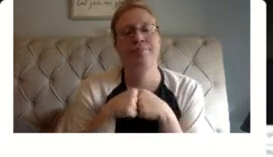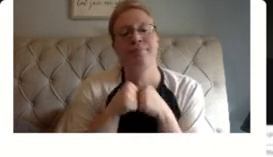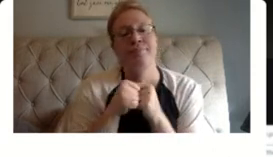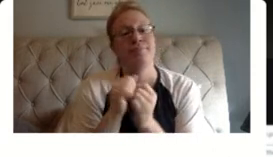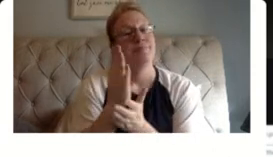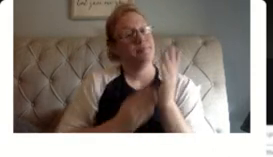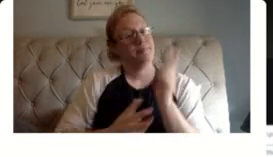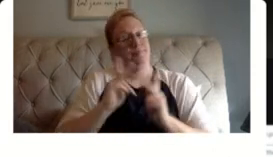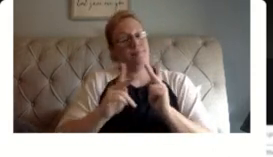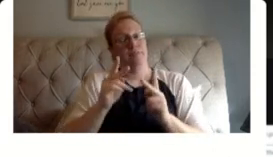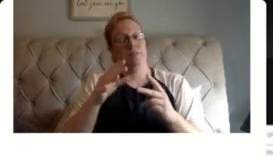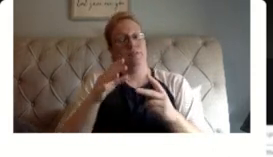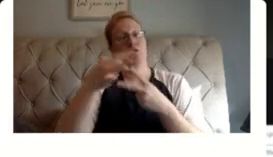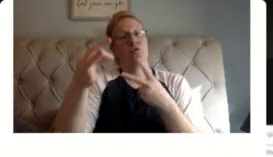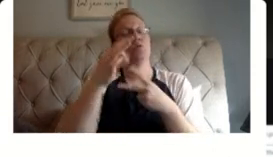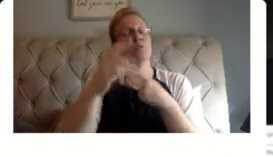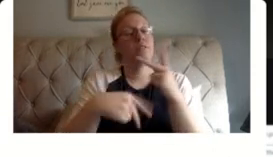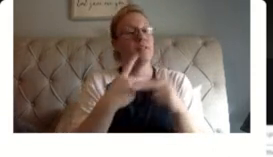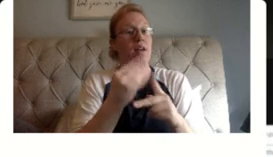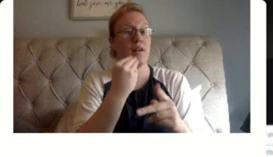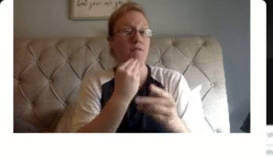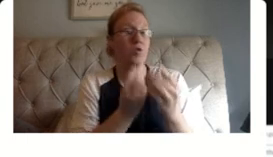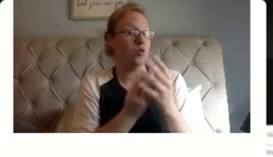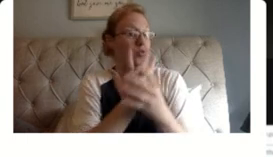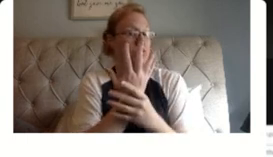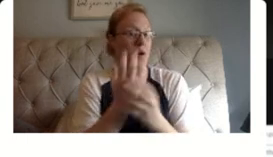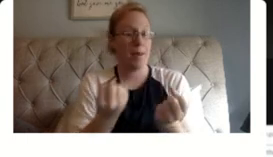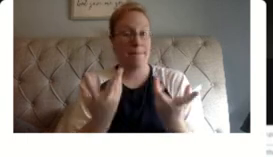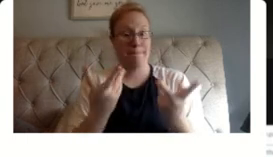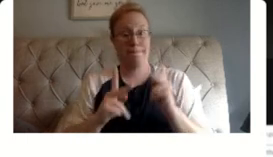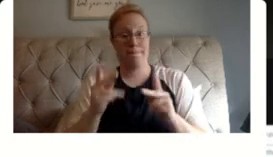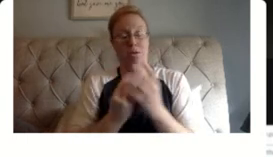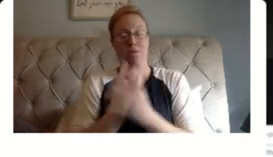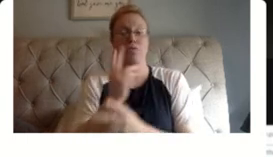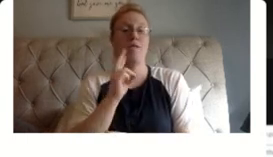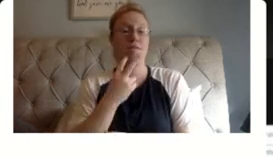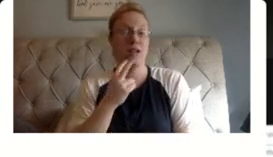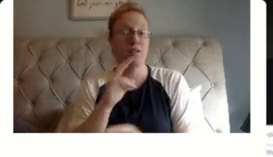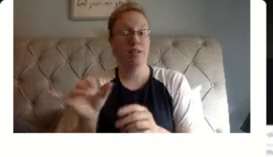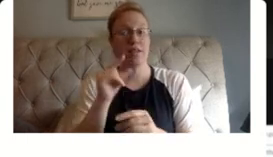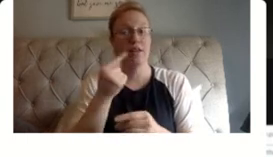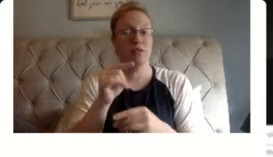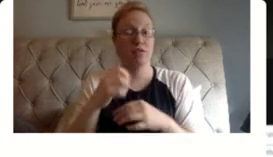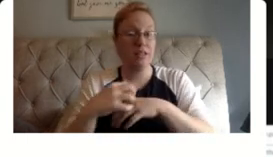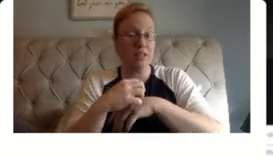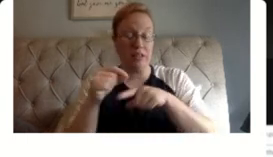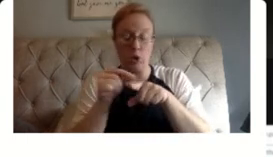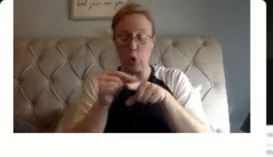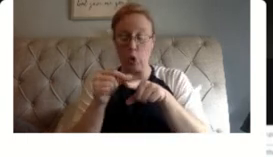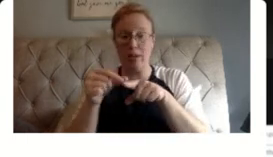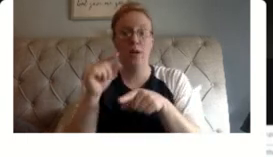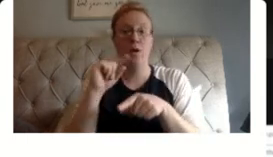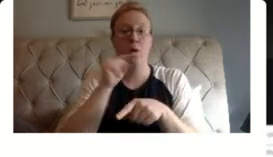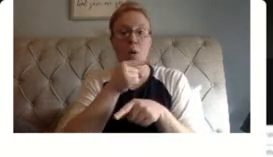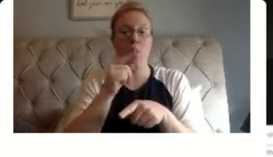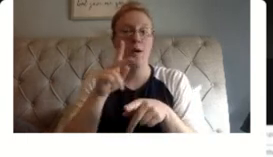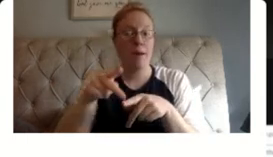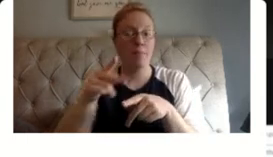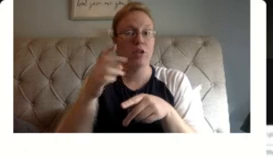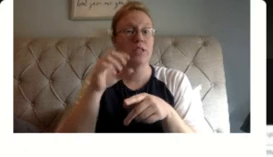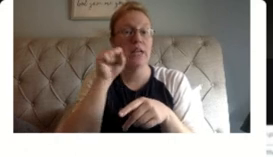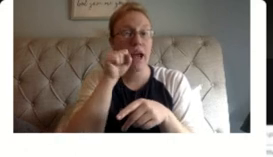Some people choose the kinds of food to grow. Many people grow vegetables like green beans, corn, peppers,